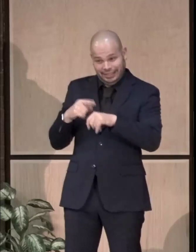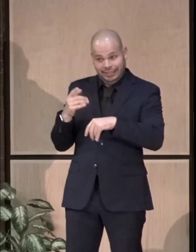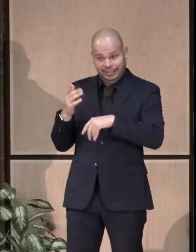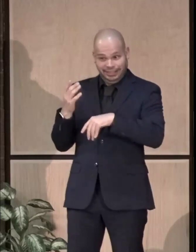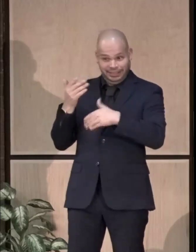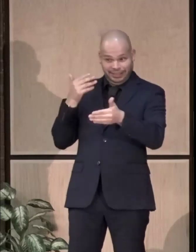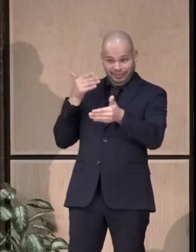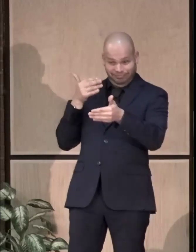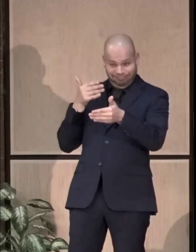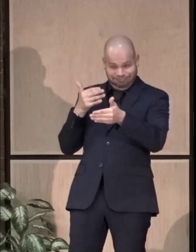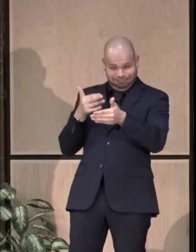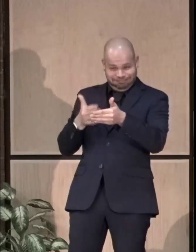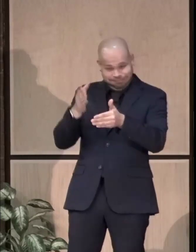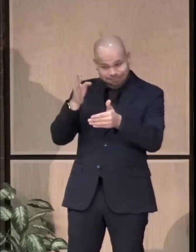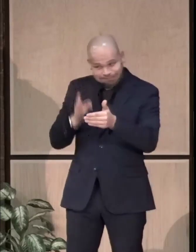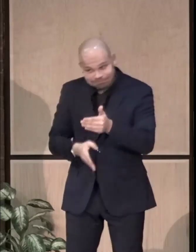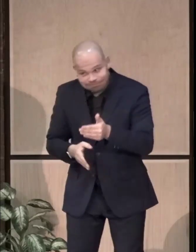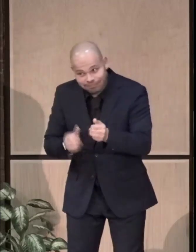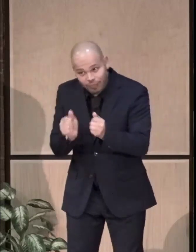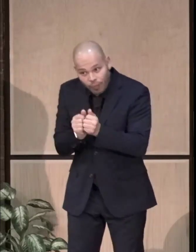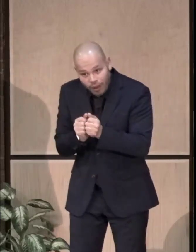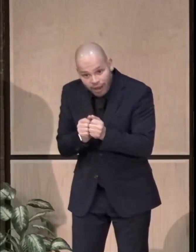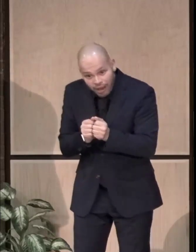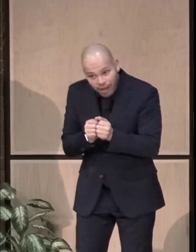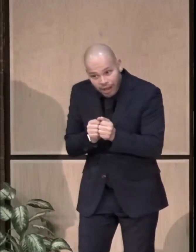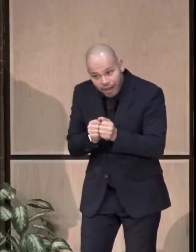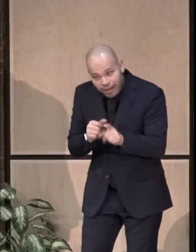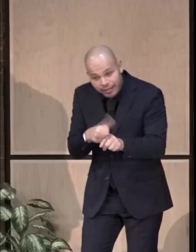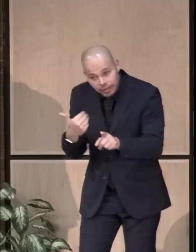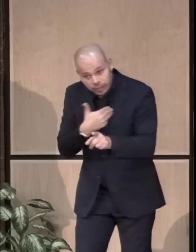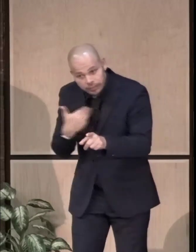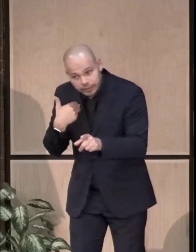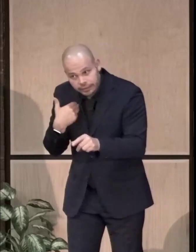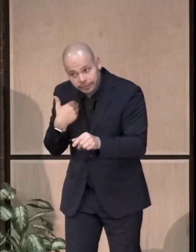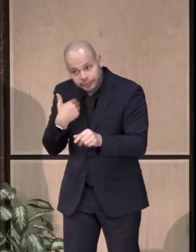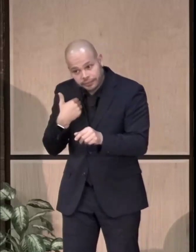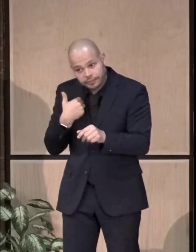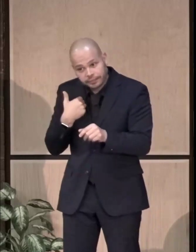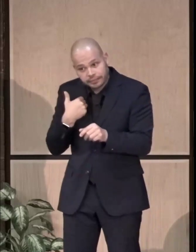West Point. What did you tell Patrick Dean?